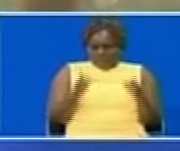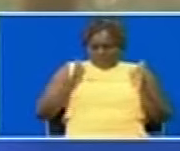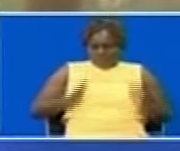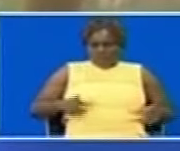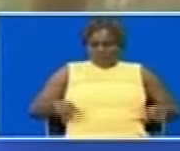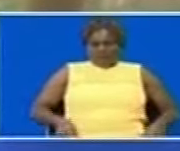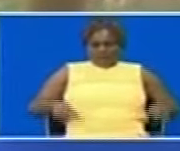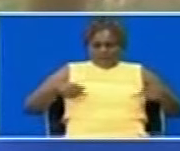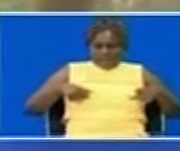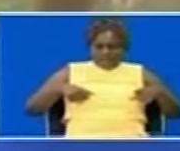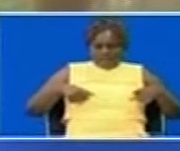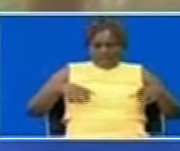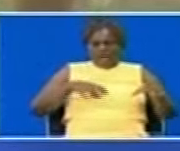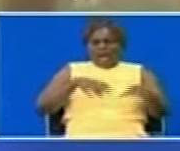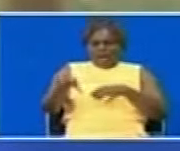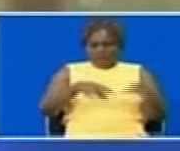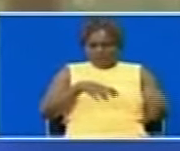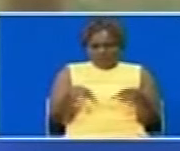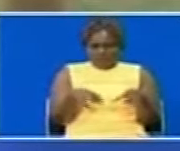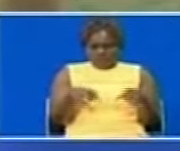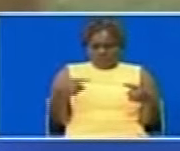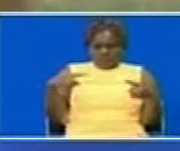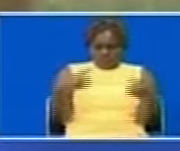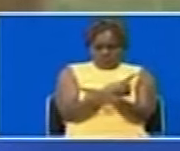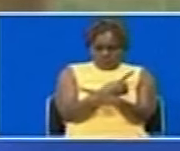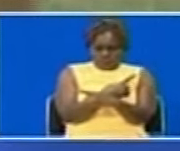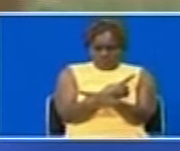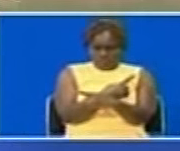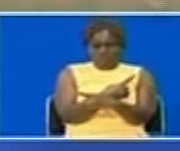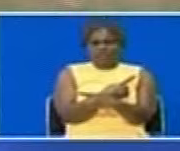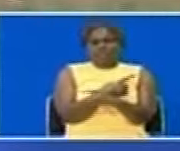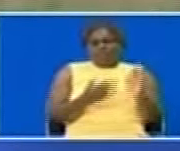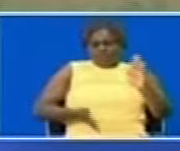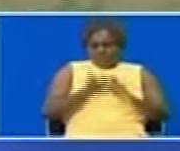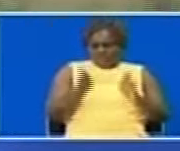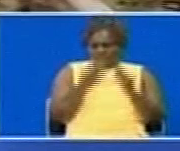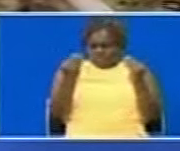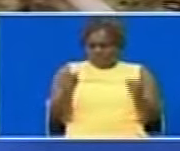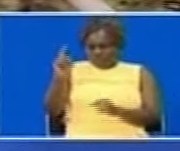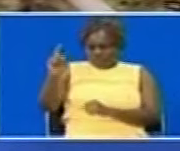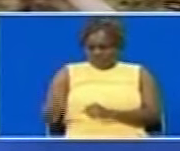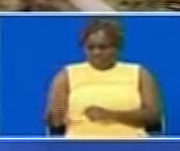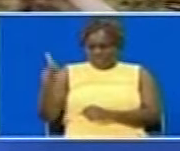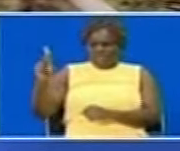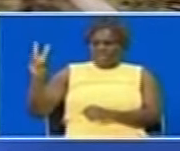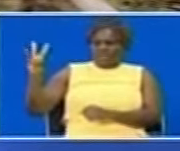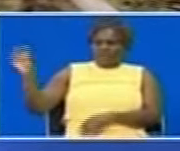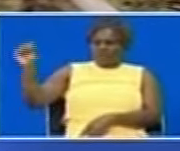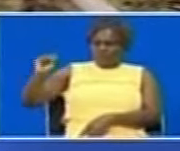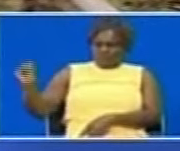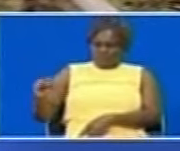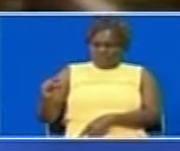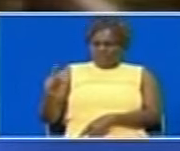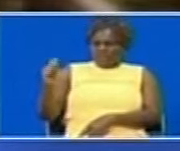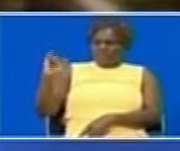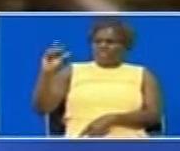life and wildlife in the ecosystem still in conflict, one that urgently needs to be addressed. KWS says Tim is